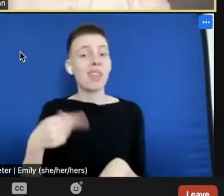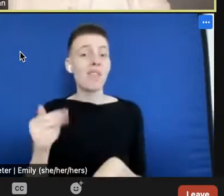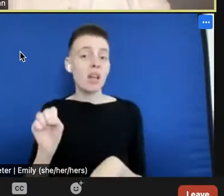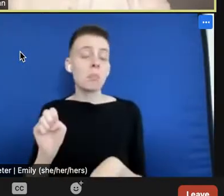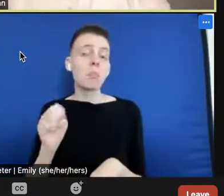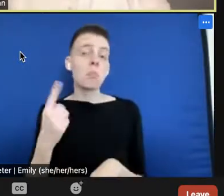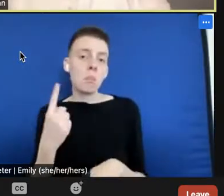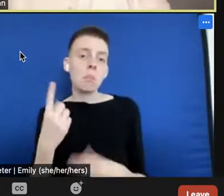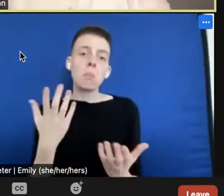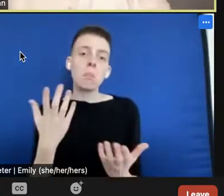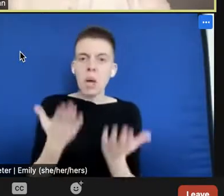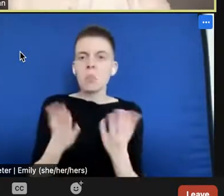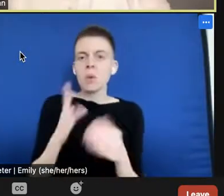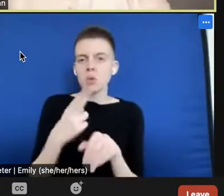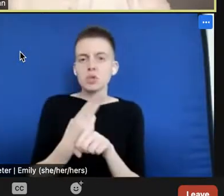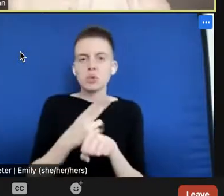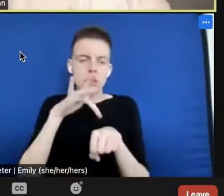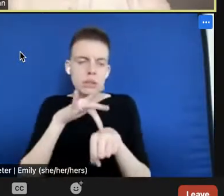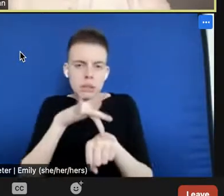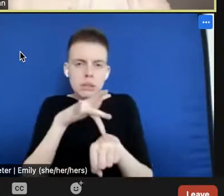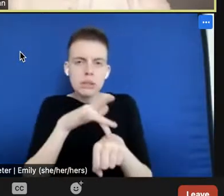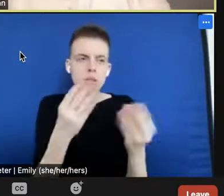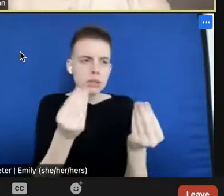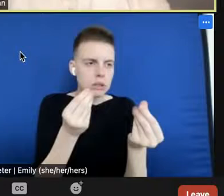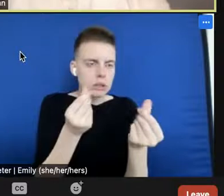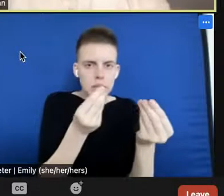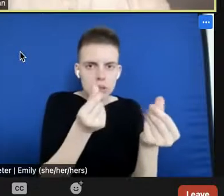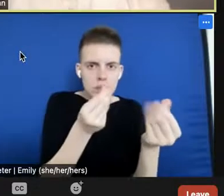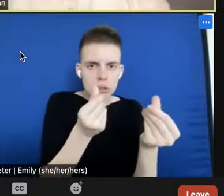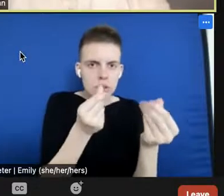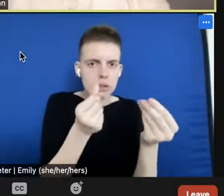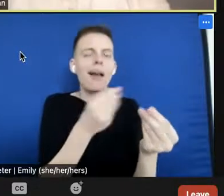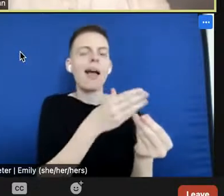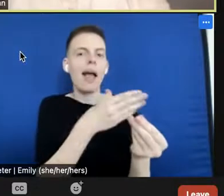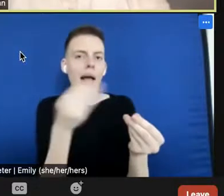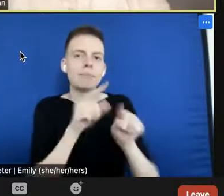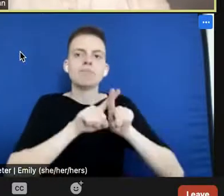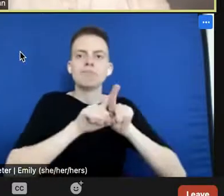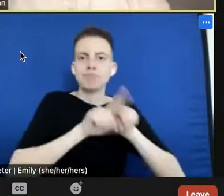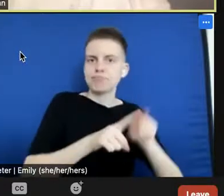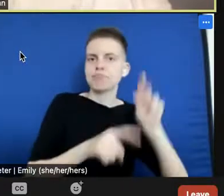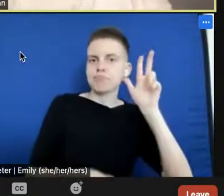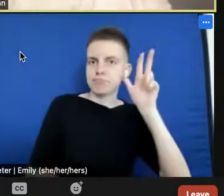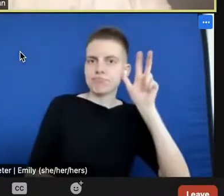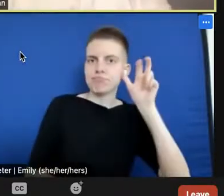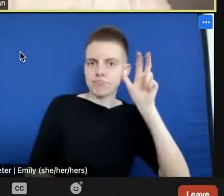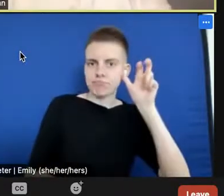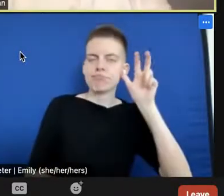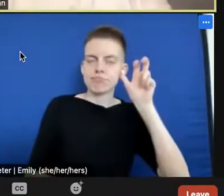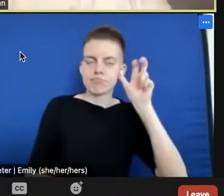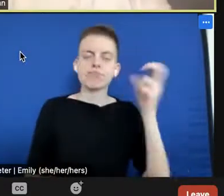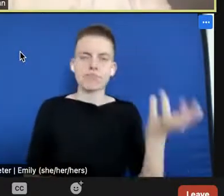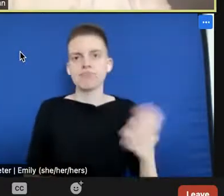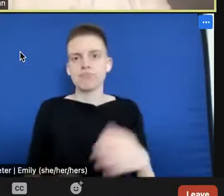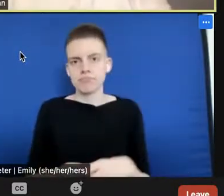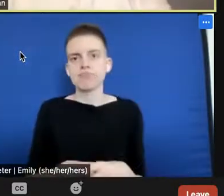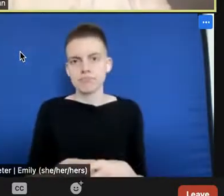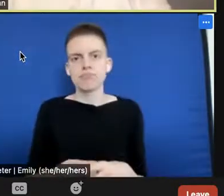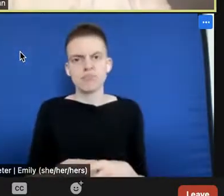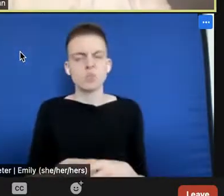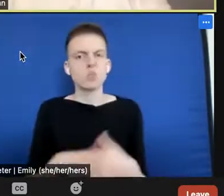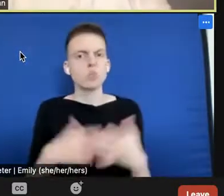to investigate the properties of an object, and auditory learning often predominates as a